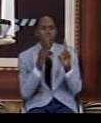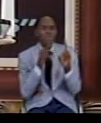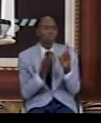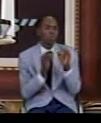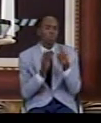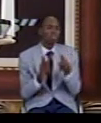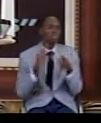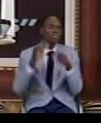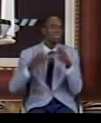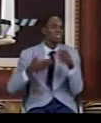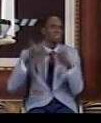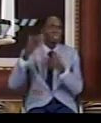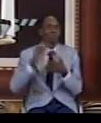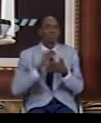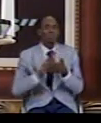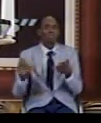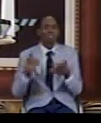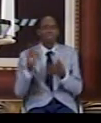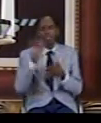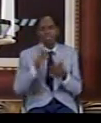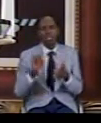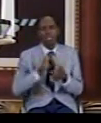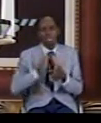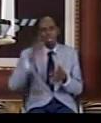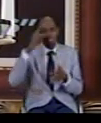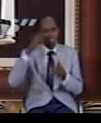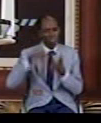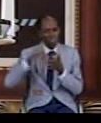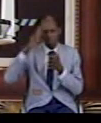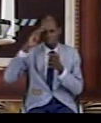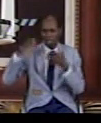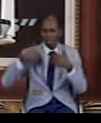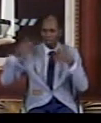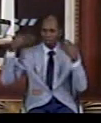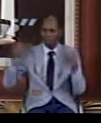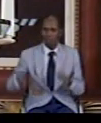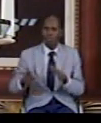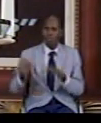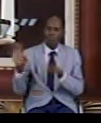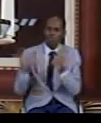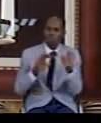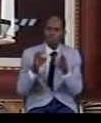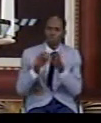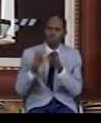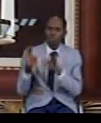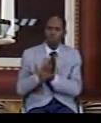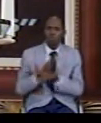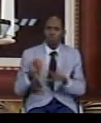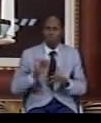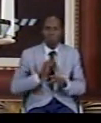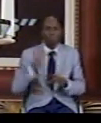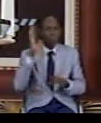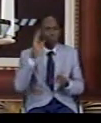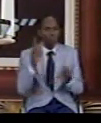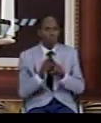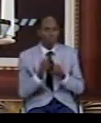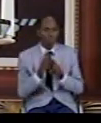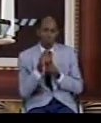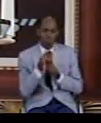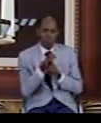I think these people are taking care of their personal businesses and they're taking care of that. I am going to also slow